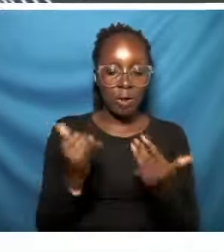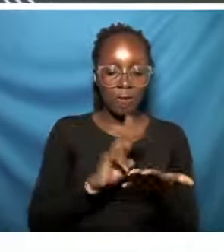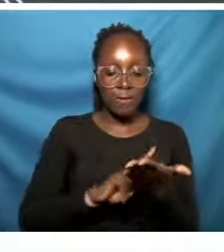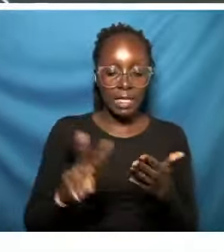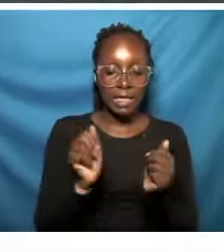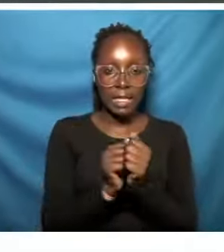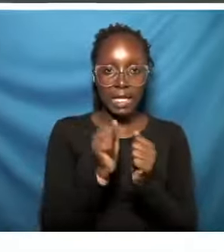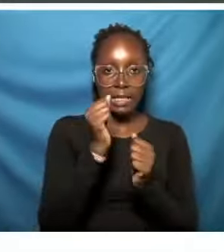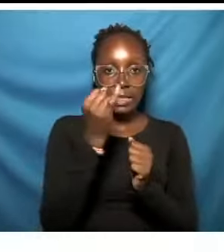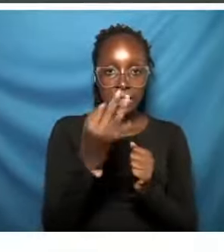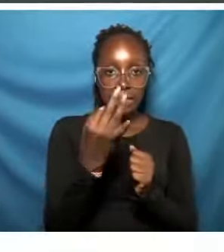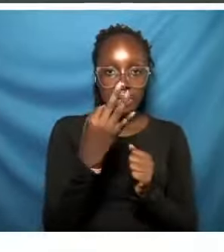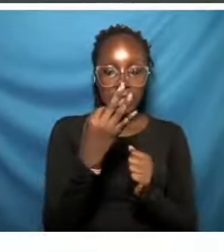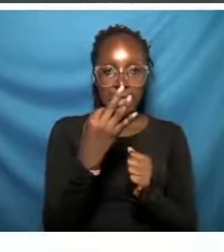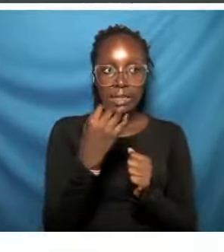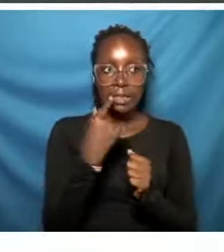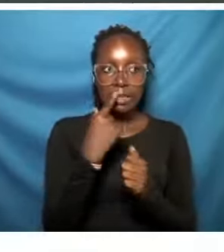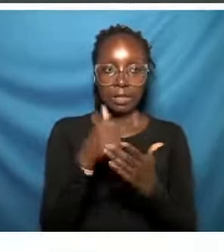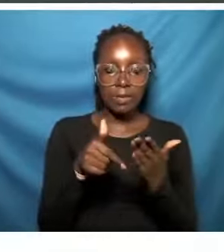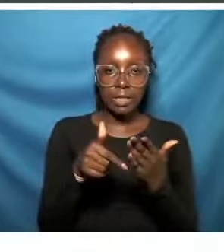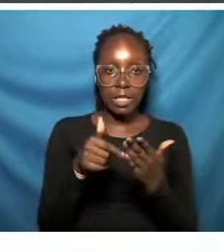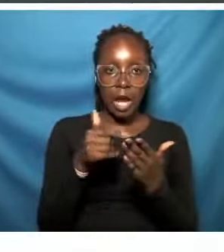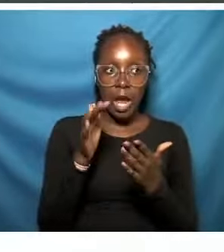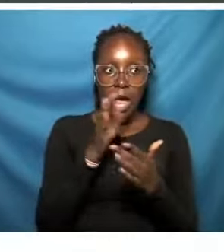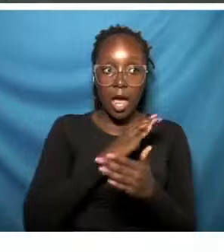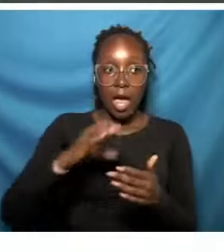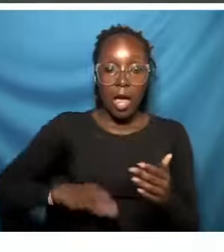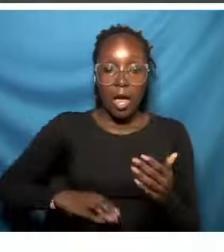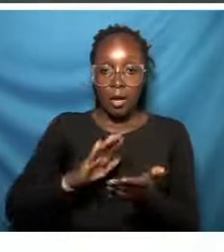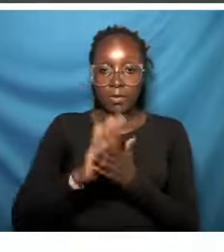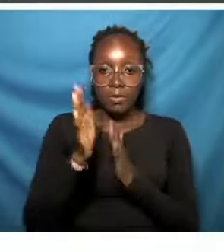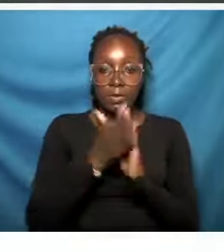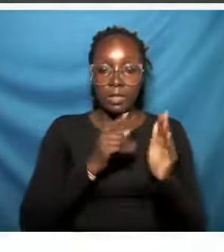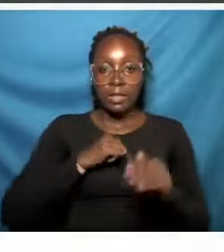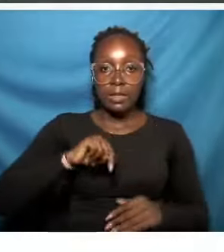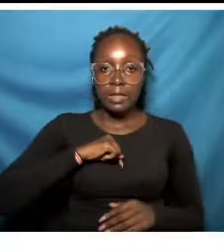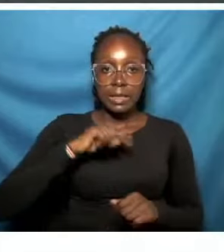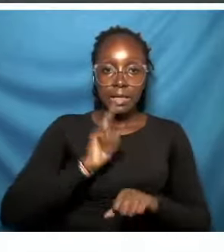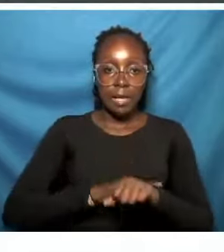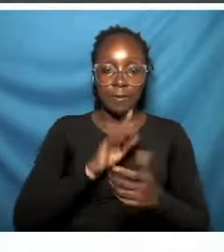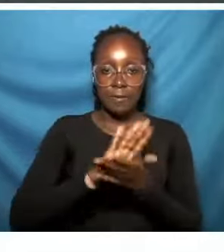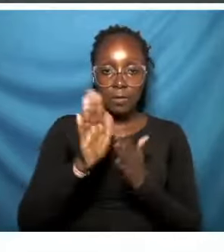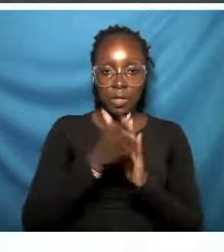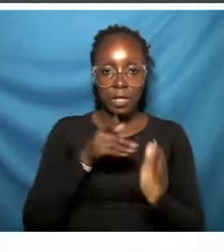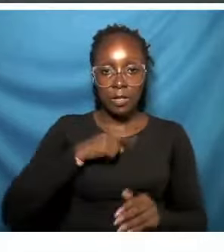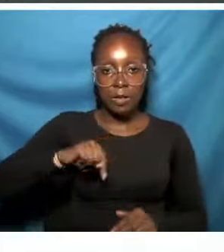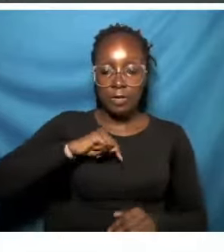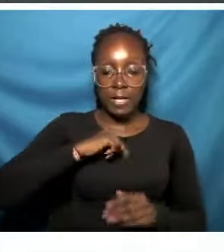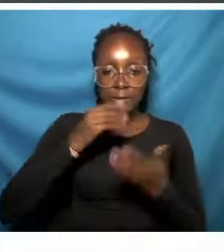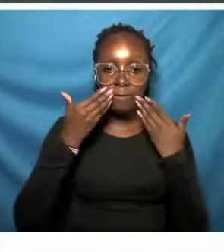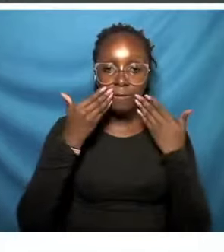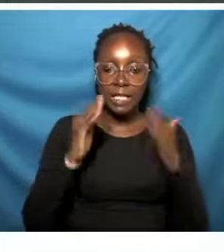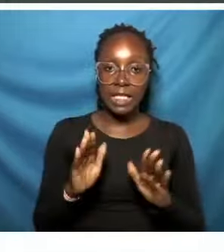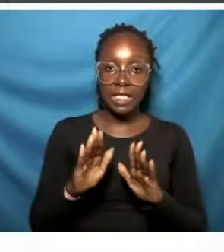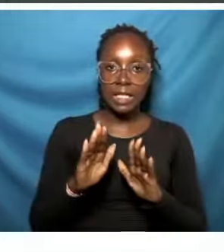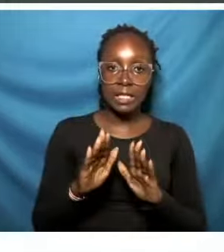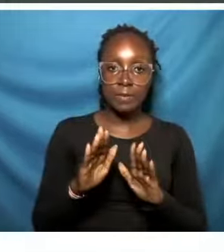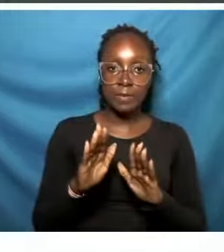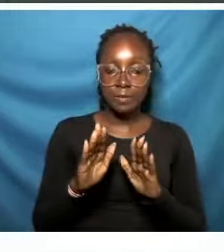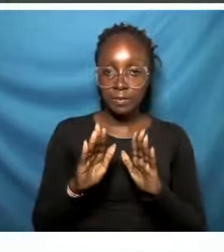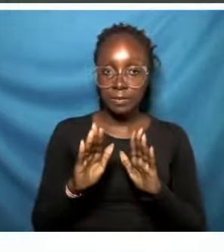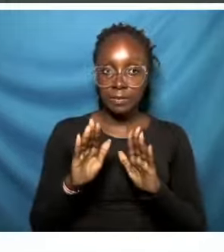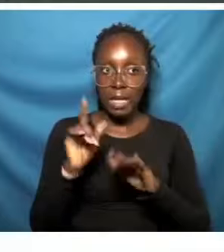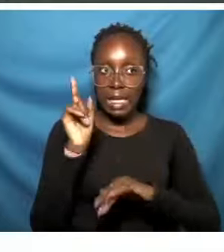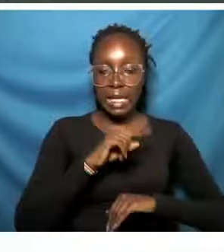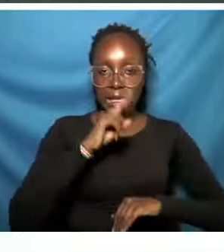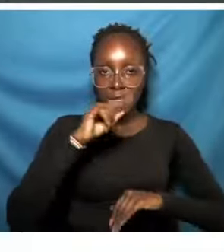he says, he forgave us, having forgiven us our trespasses by canceling the cord of